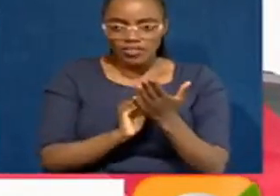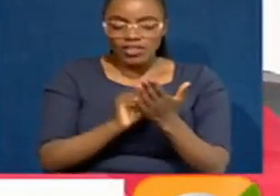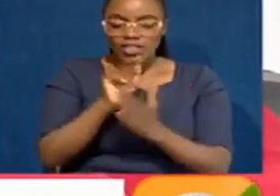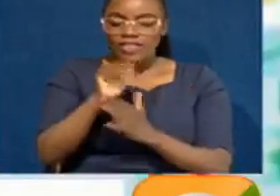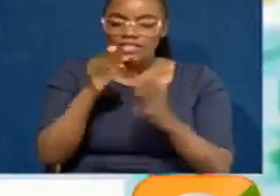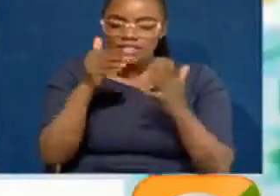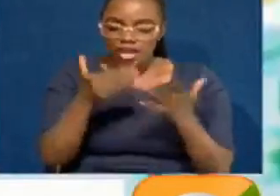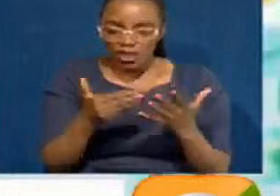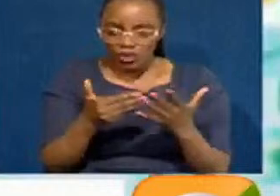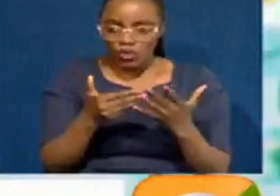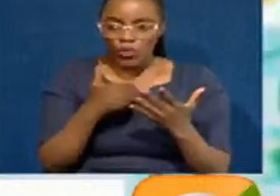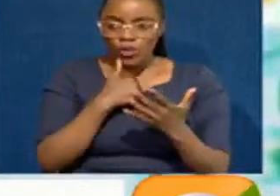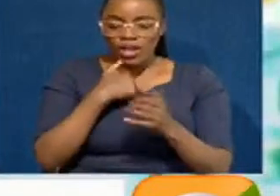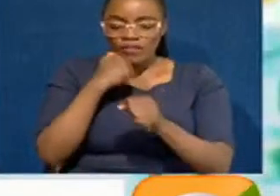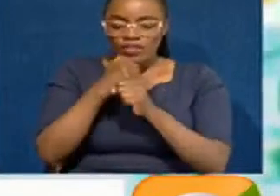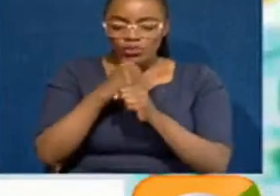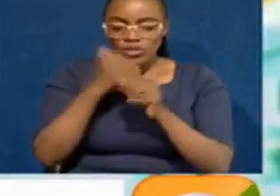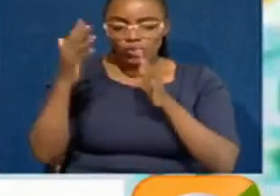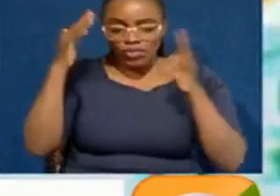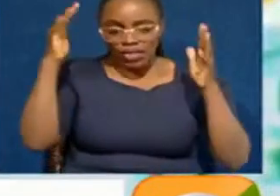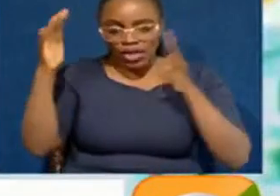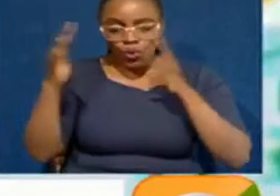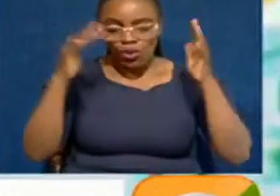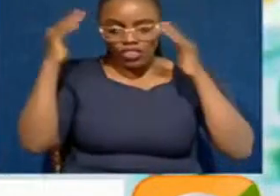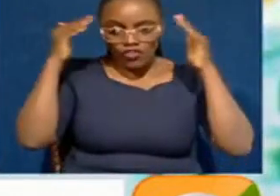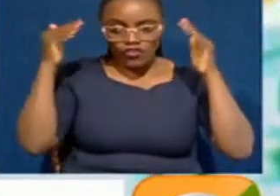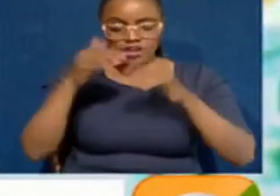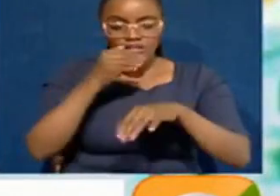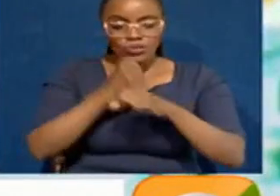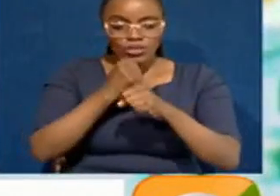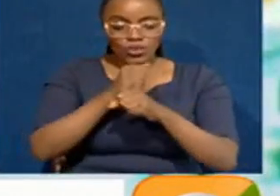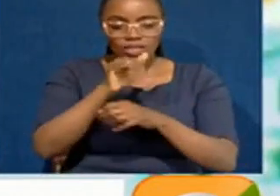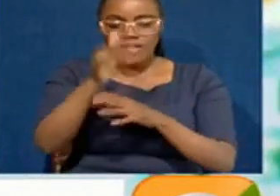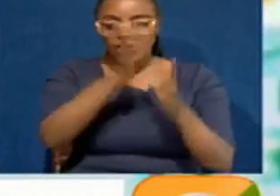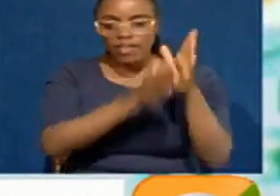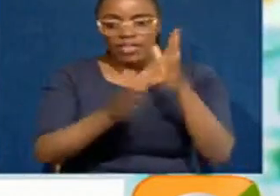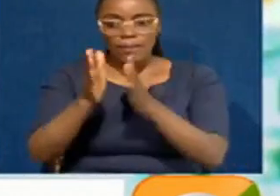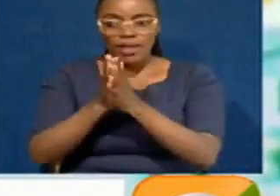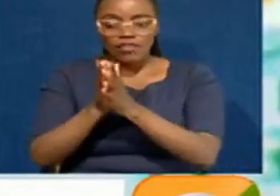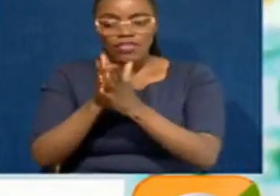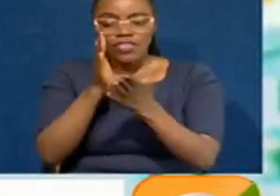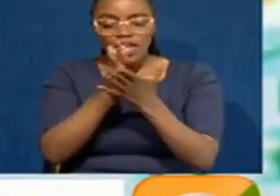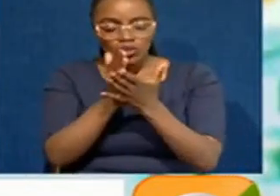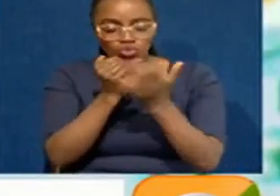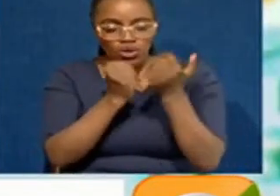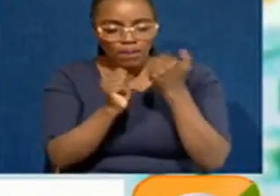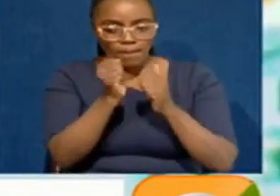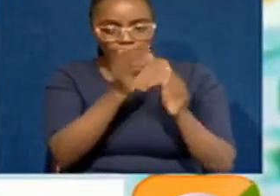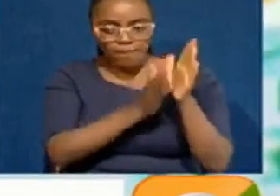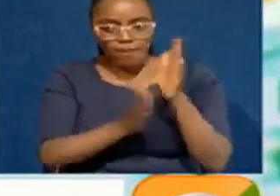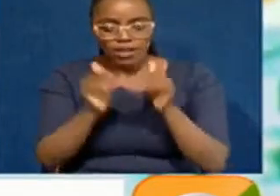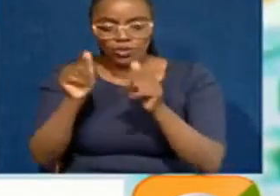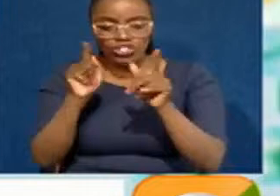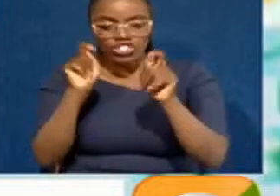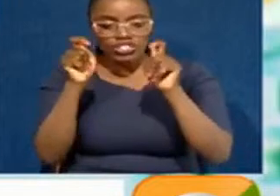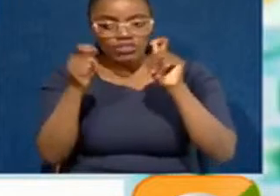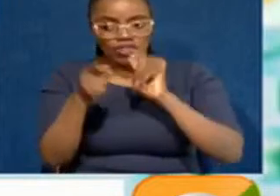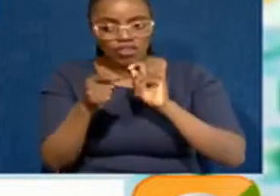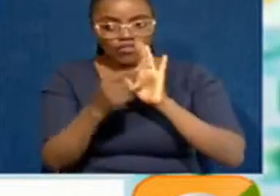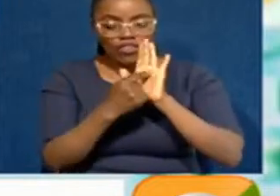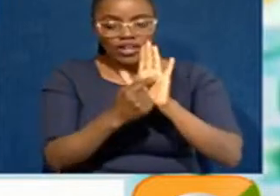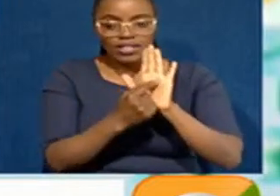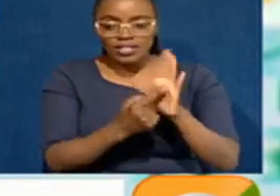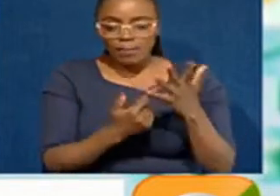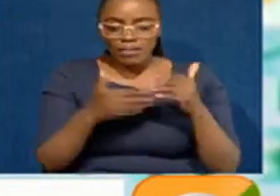is how actually we are trying to improve the forecast. As we do that, the preparedness and the action part also is evolving. For example, the drought